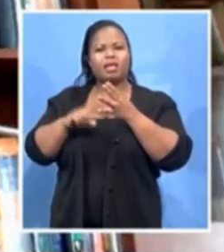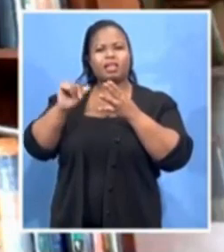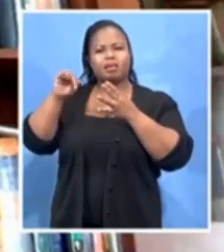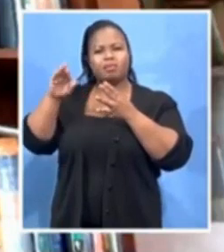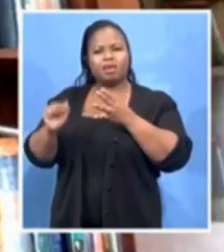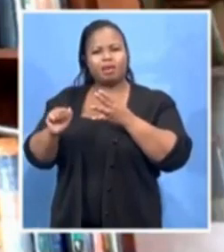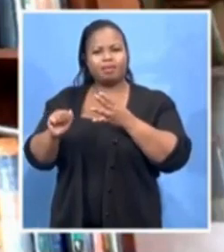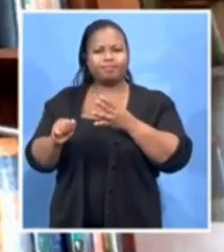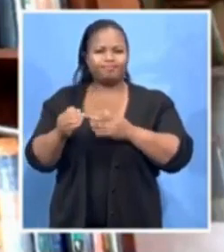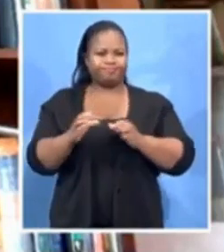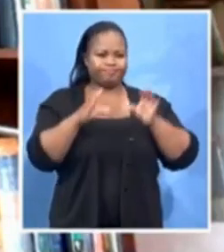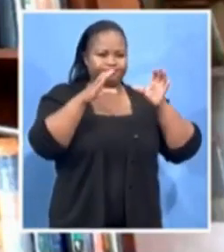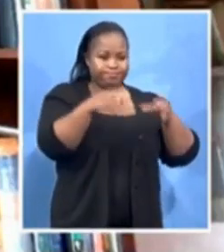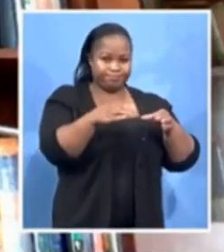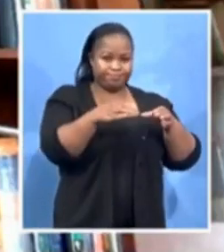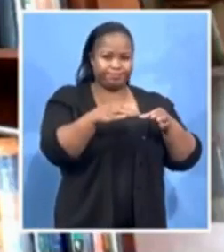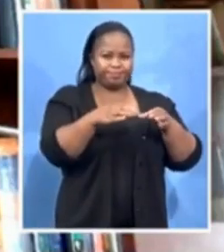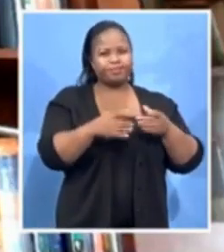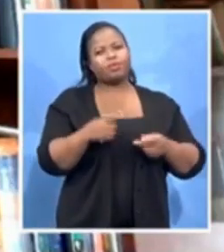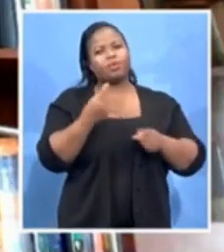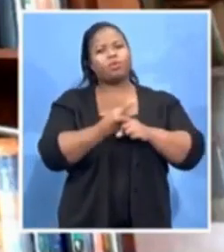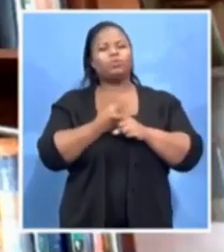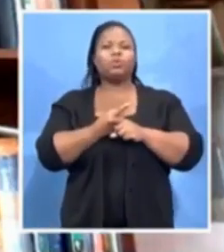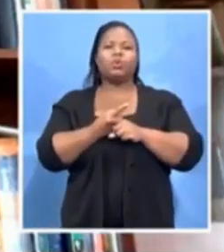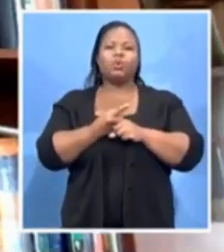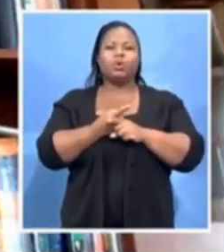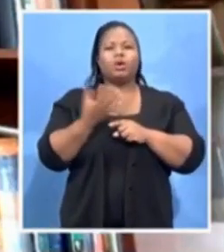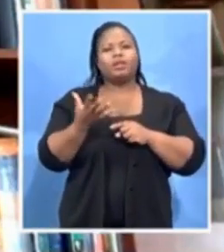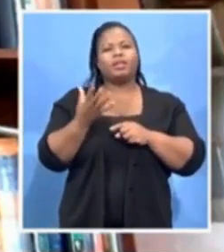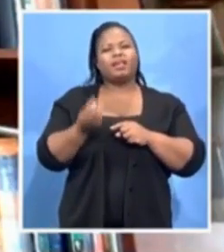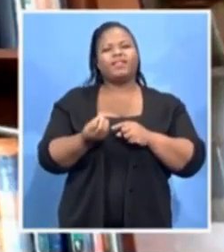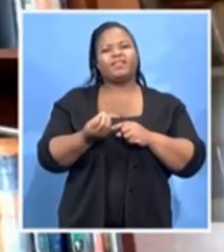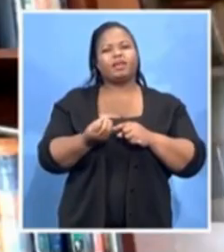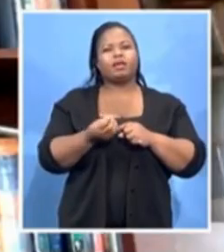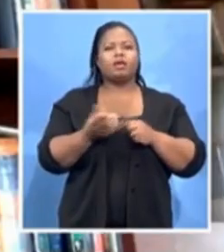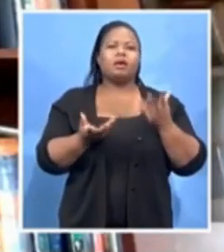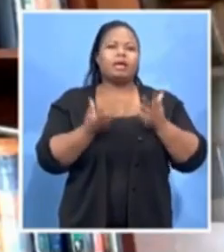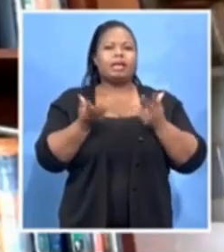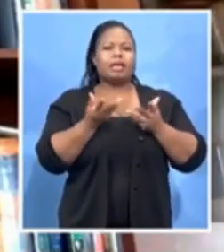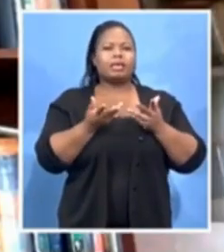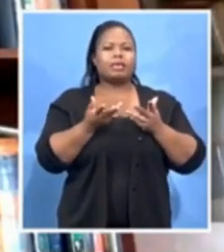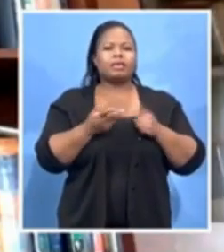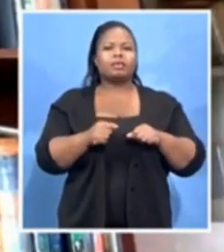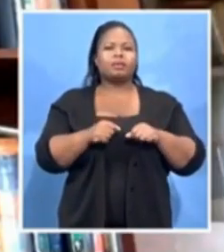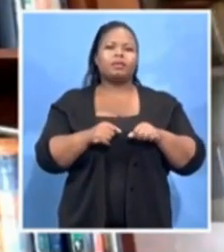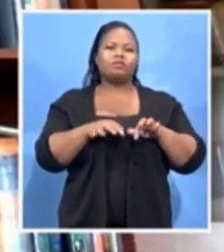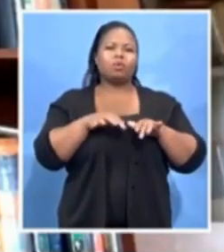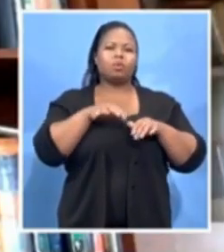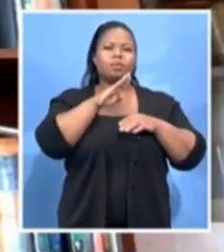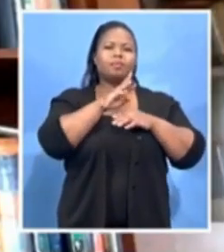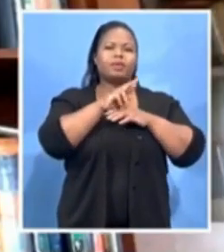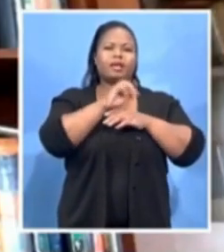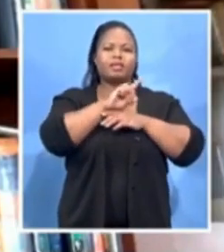sometimes what is referred to as the Monrovia or the Brazzaville group. The Monrovia group is led by people like